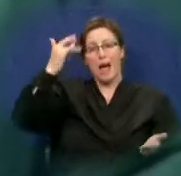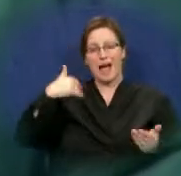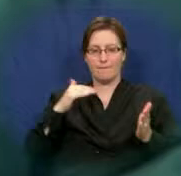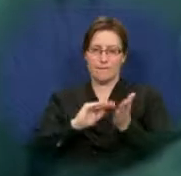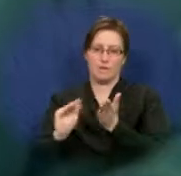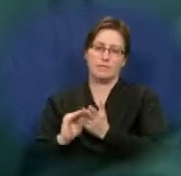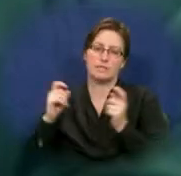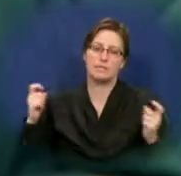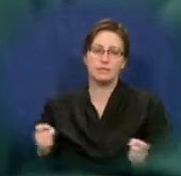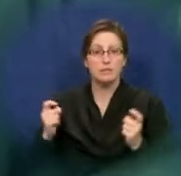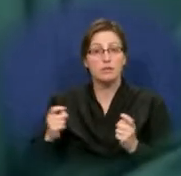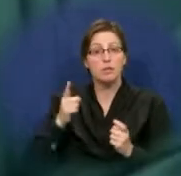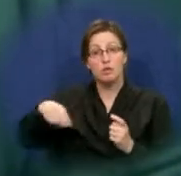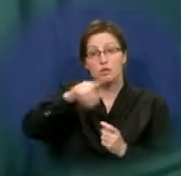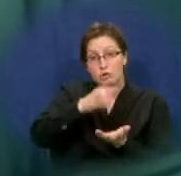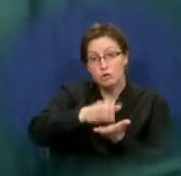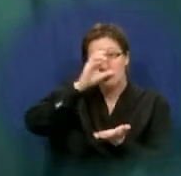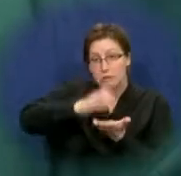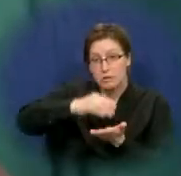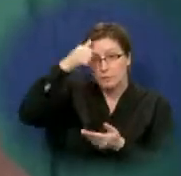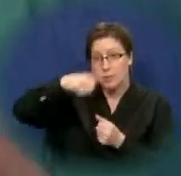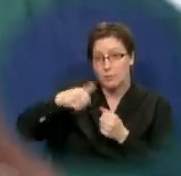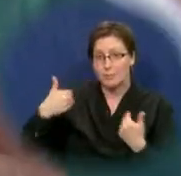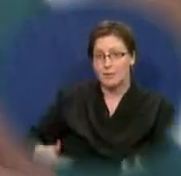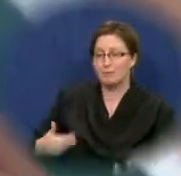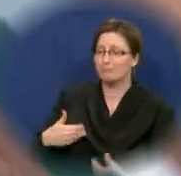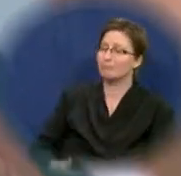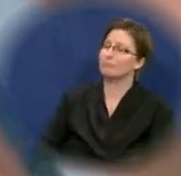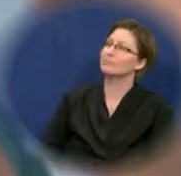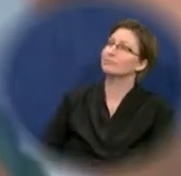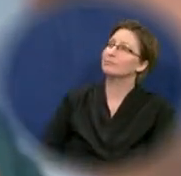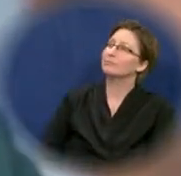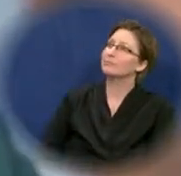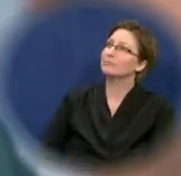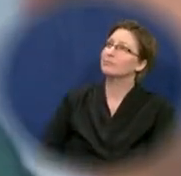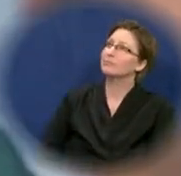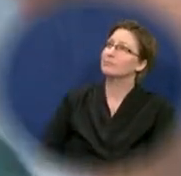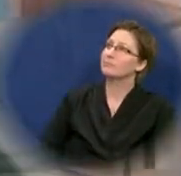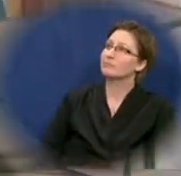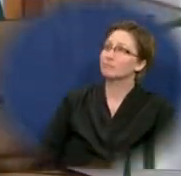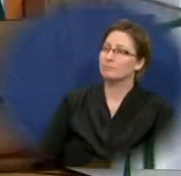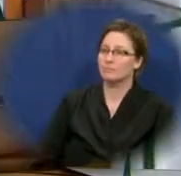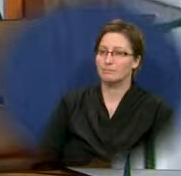the forgiveness of sins. Do this in memory of me."